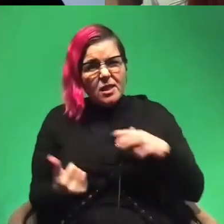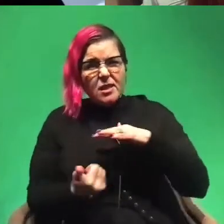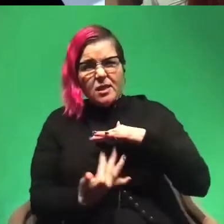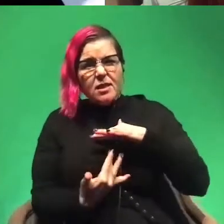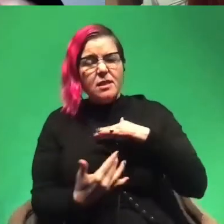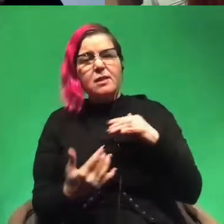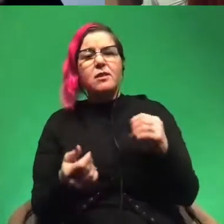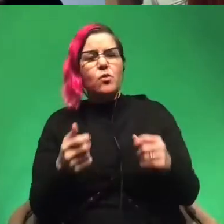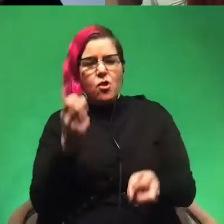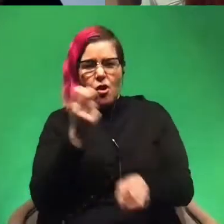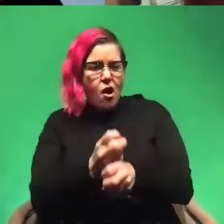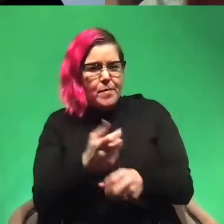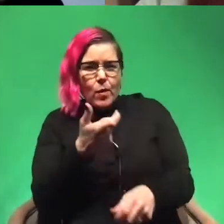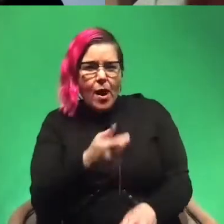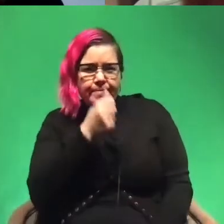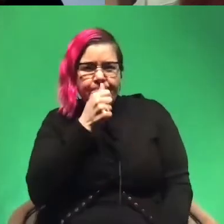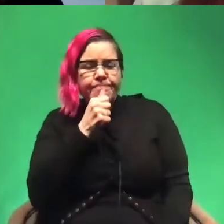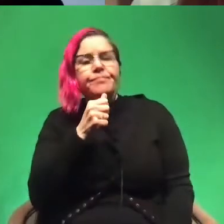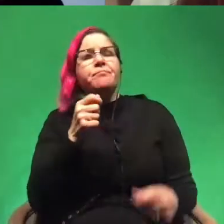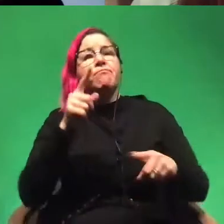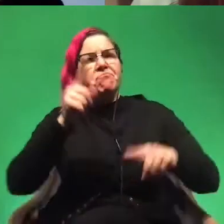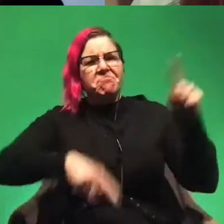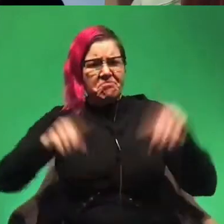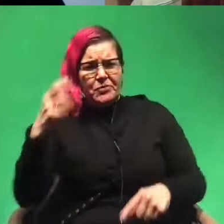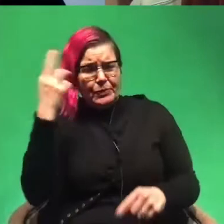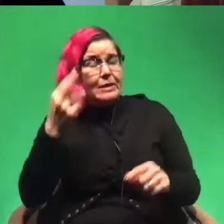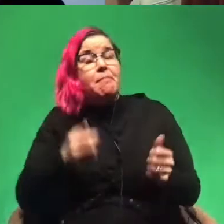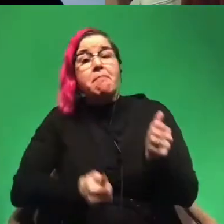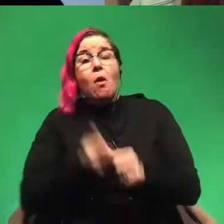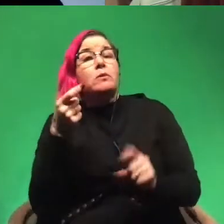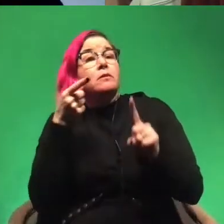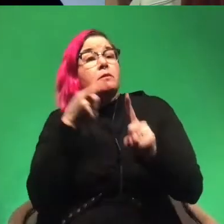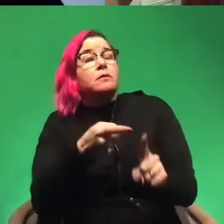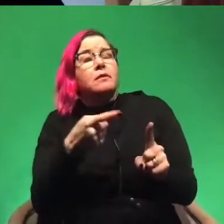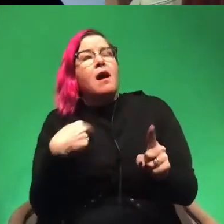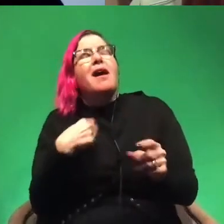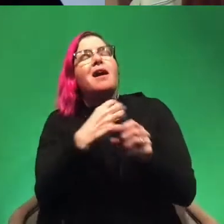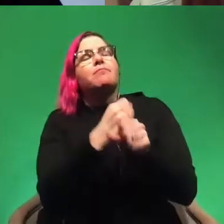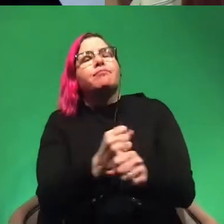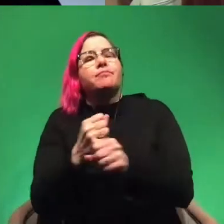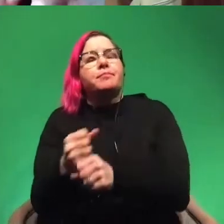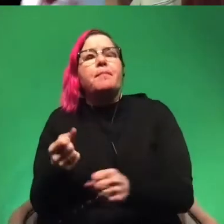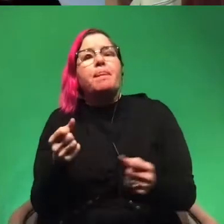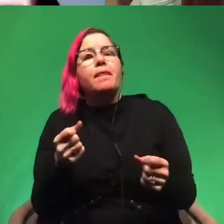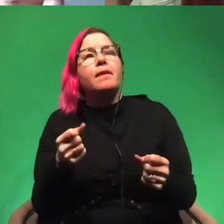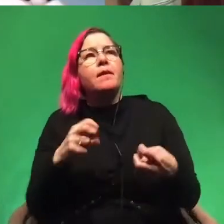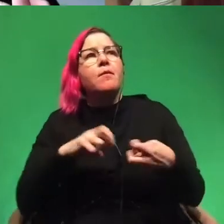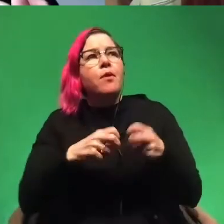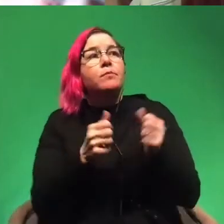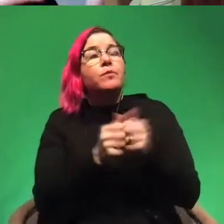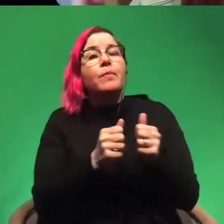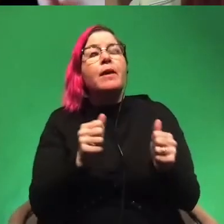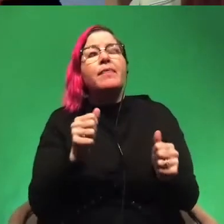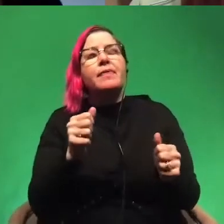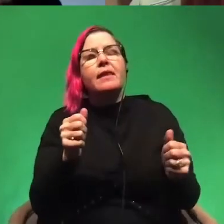very difficult watch for me for a variety of different reasons. Primarily, I can kind of sum those up in terms of issues with animal